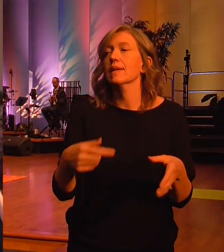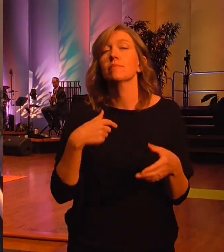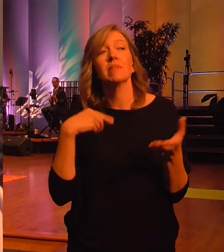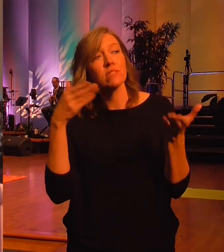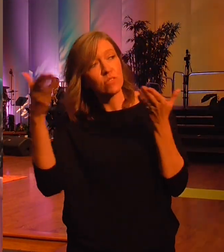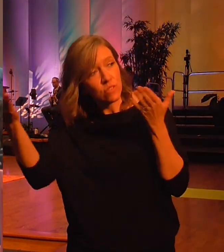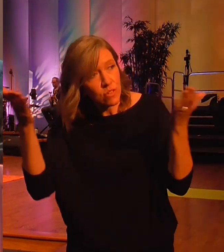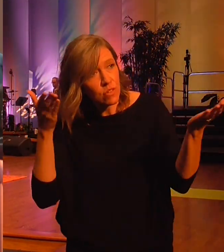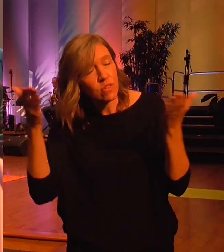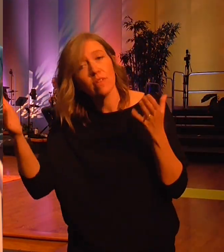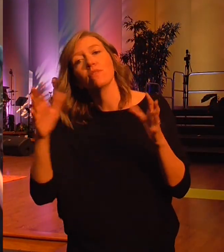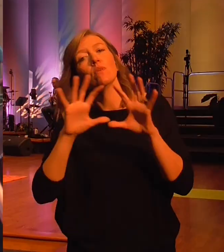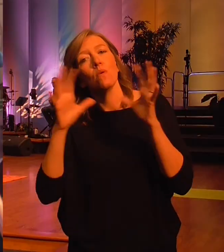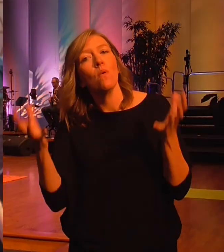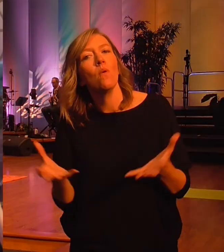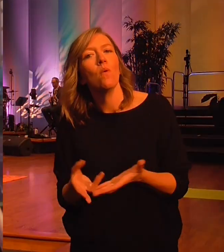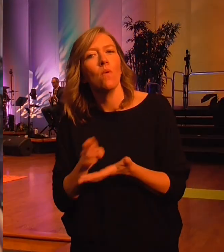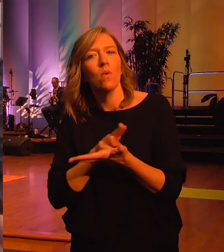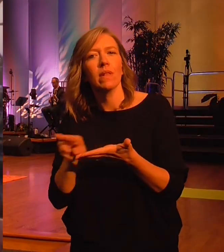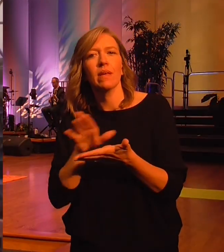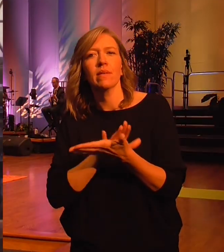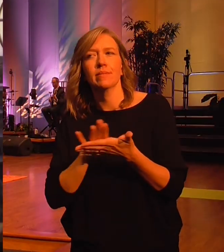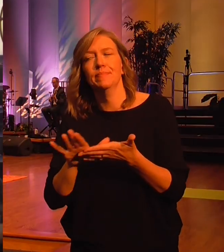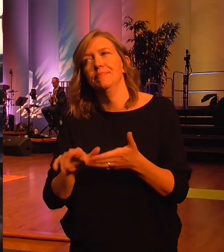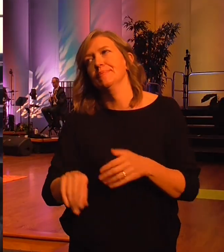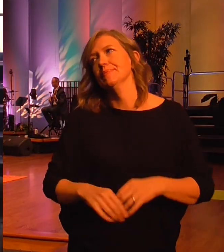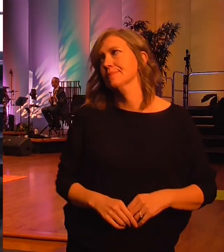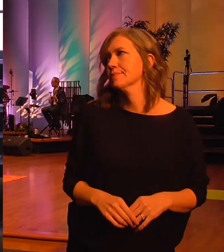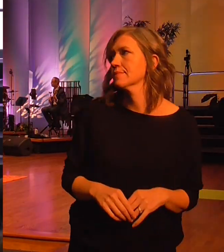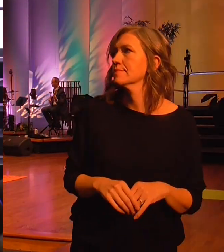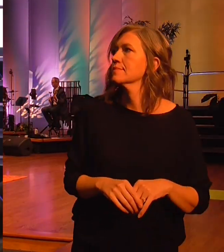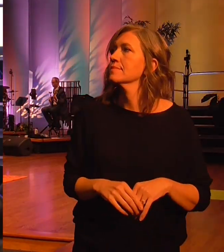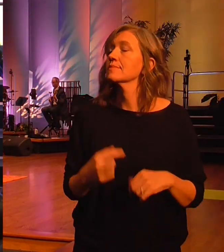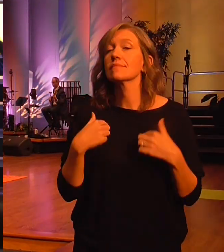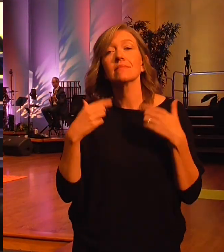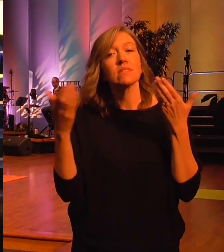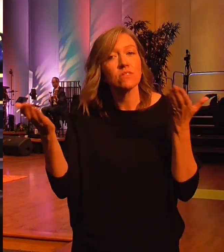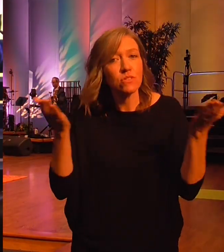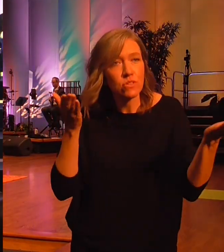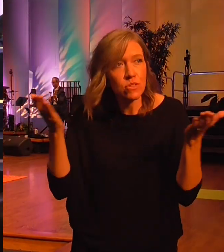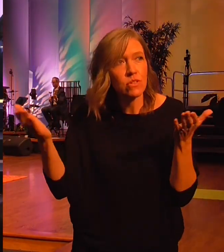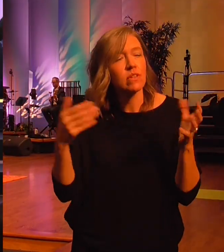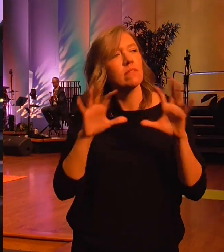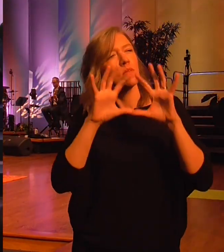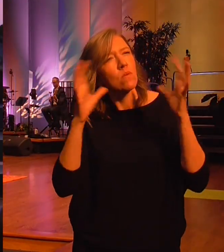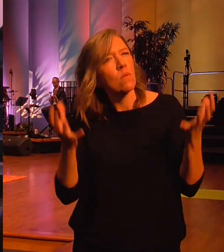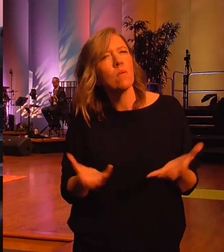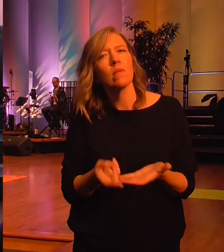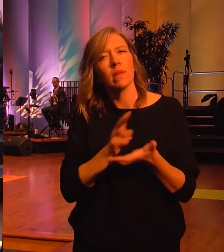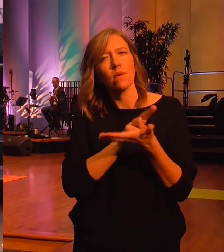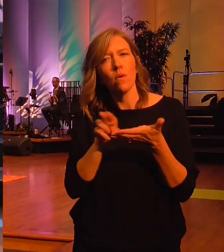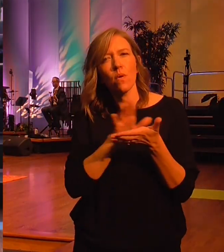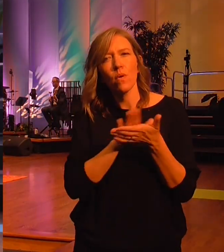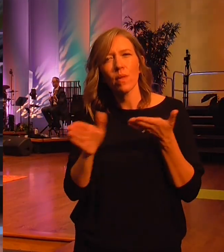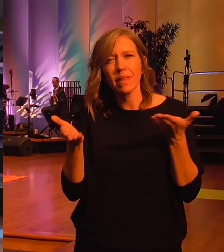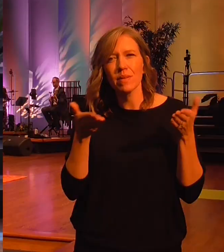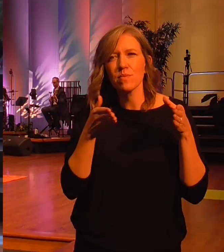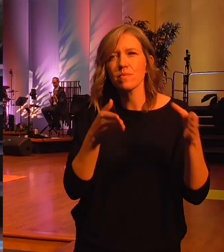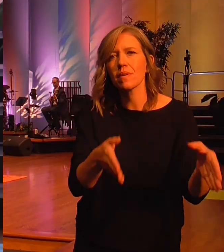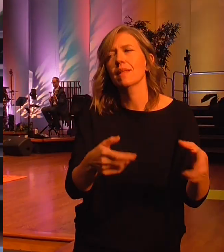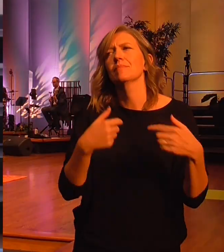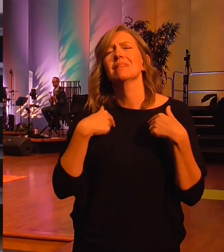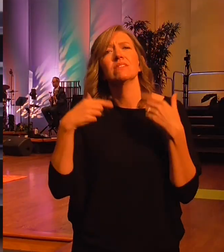serve in a holy, holy way. Oh, let me serve in a holy, holy way. Let